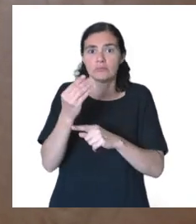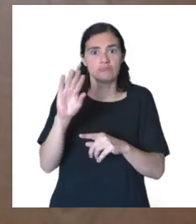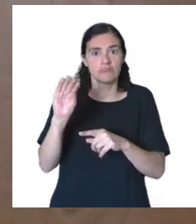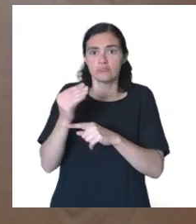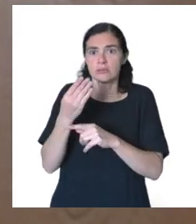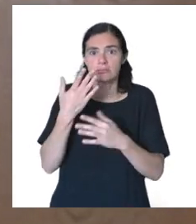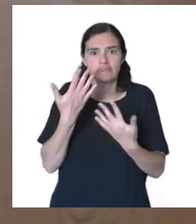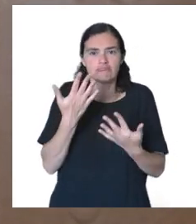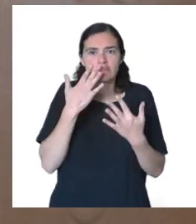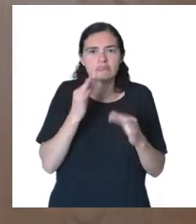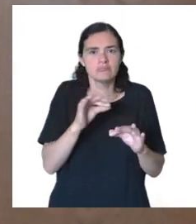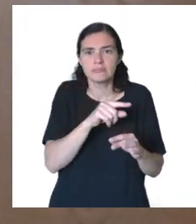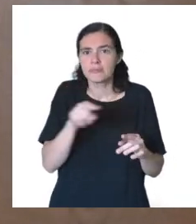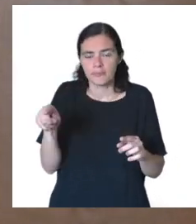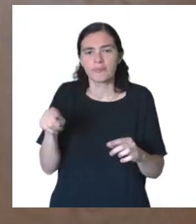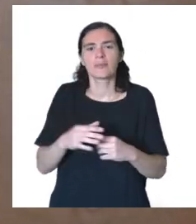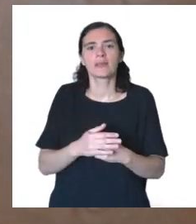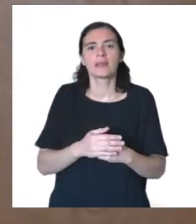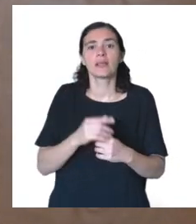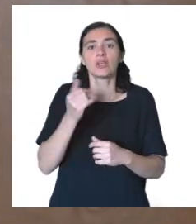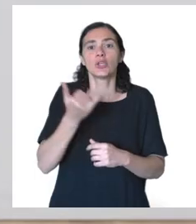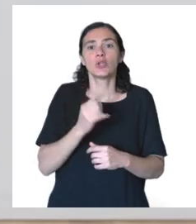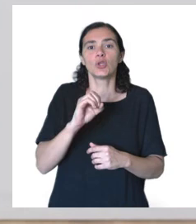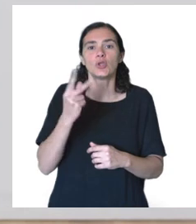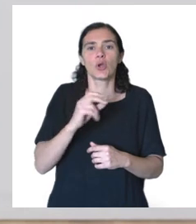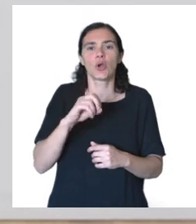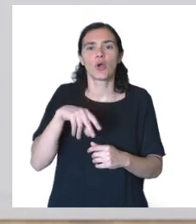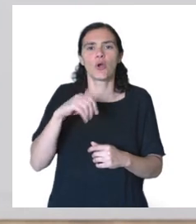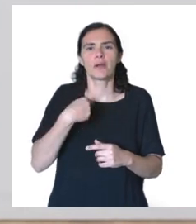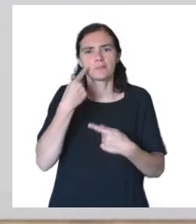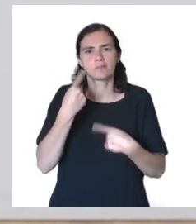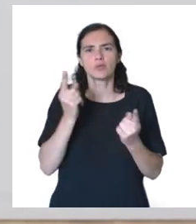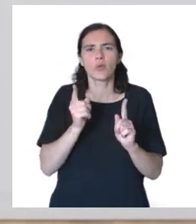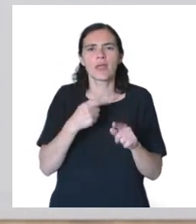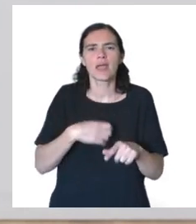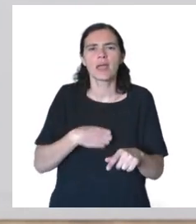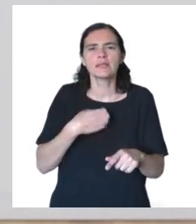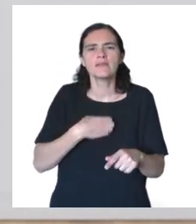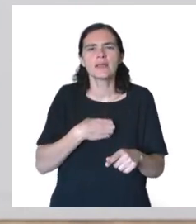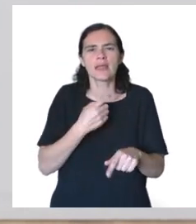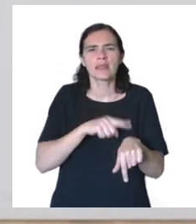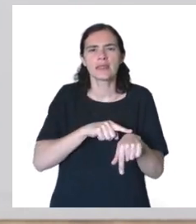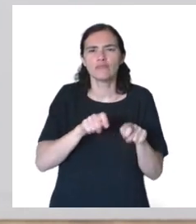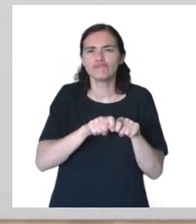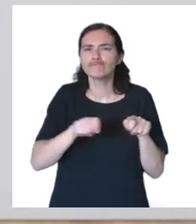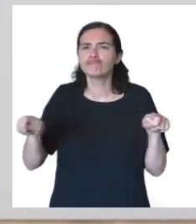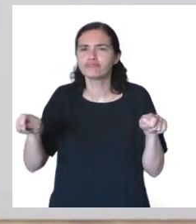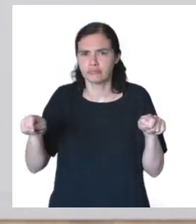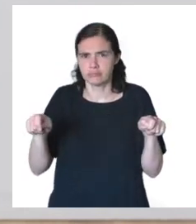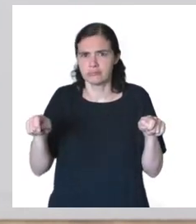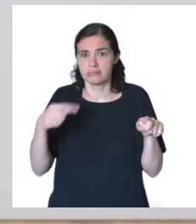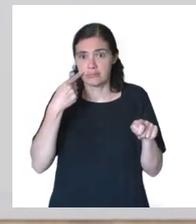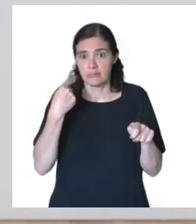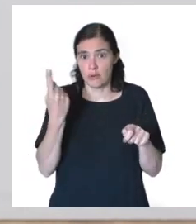simple object, this very simple gesture, Yoko Ono is bringing the notion of time in the